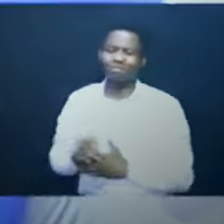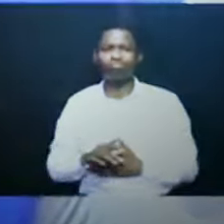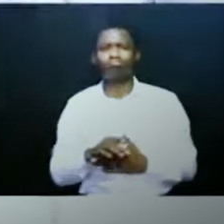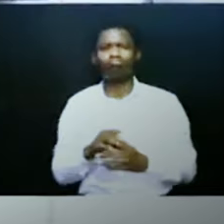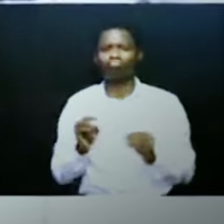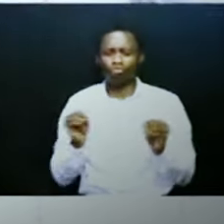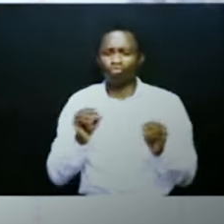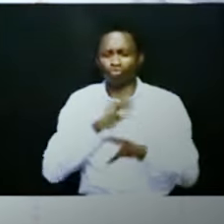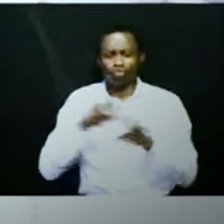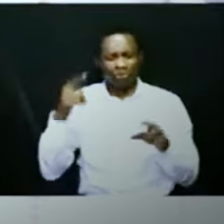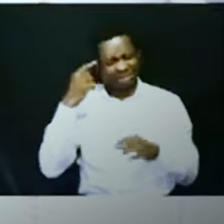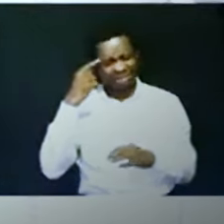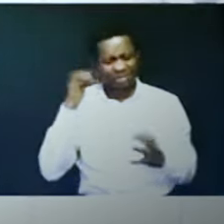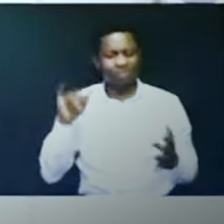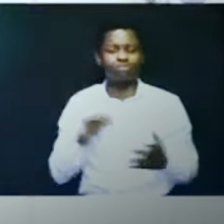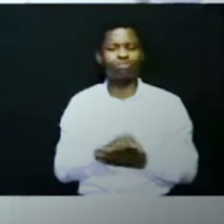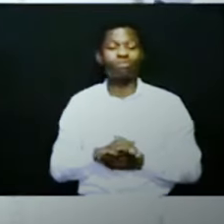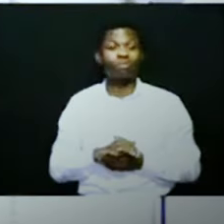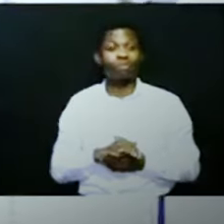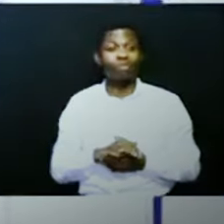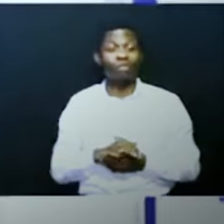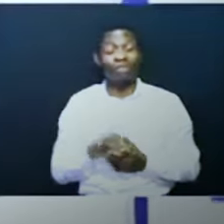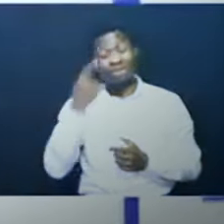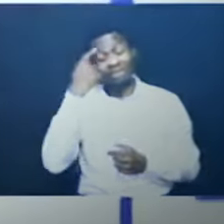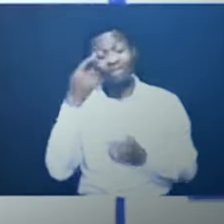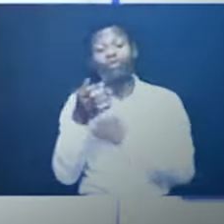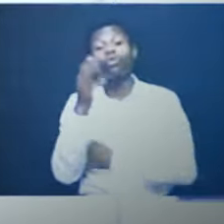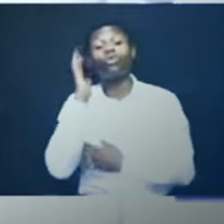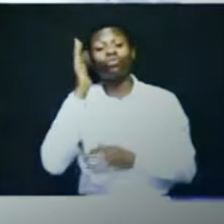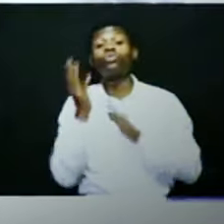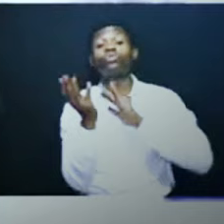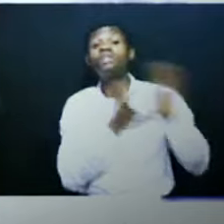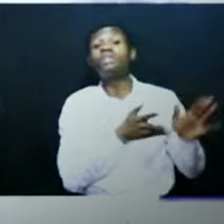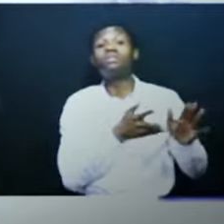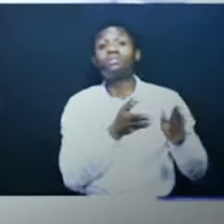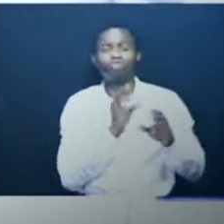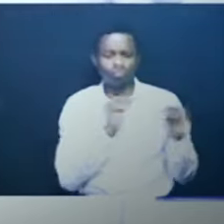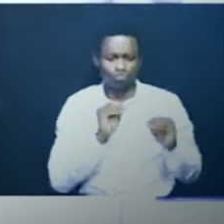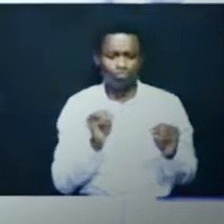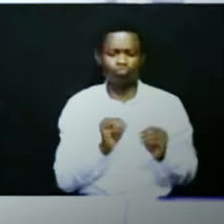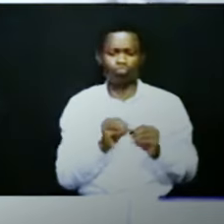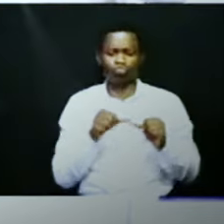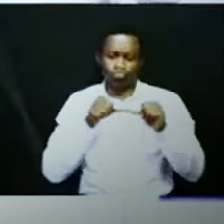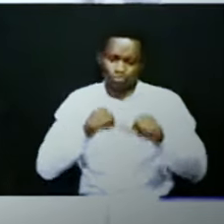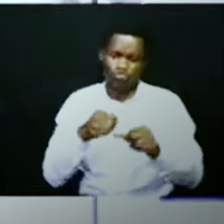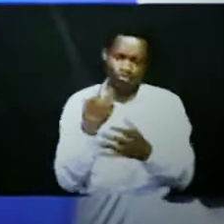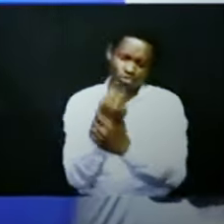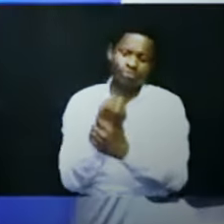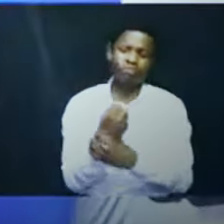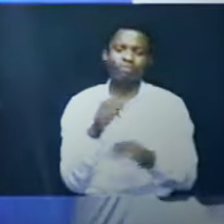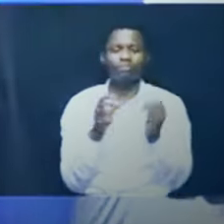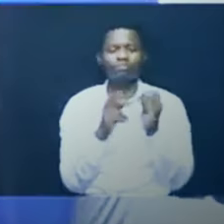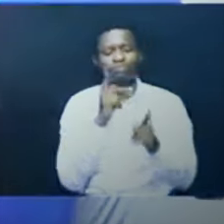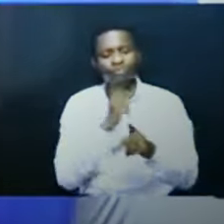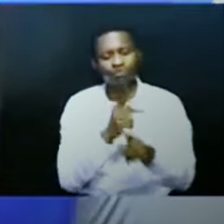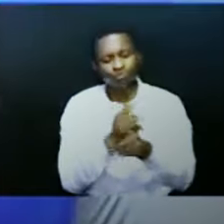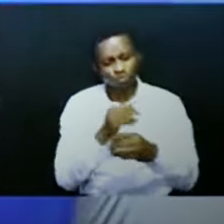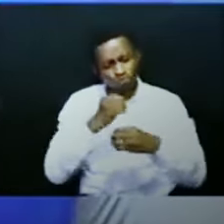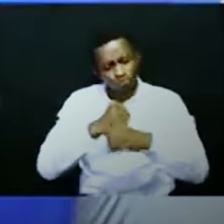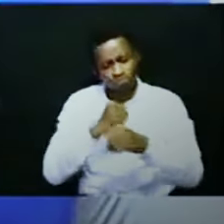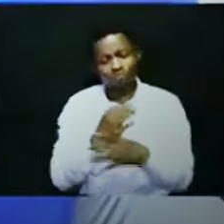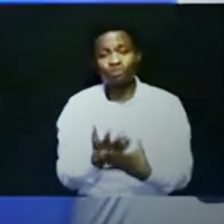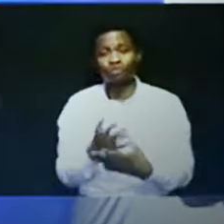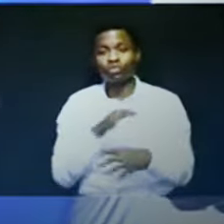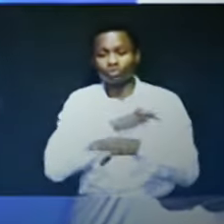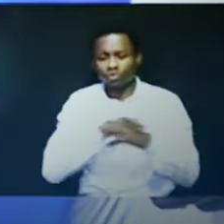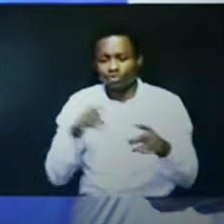nasrun kubi, and I, and fierce run kubi, she, say, uradi wo we, Don't let us reduce it into